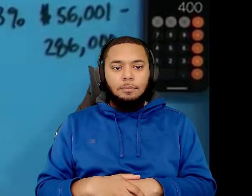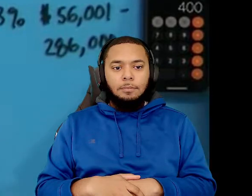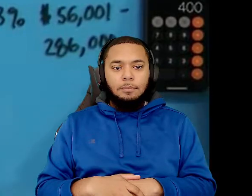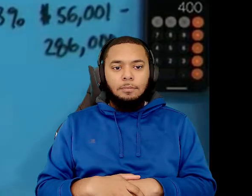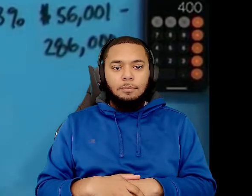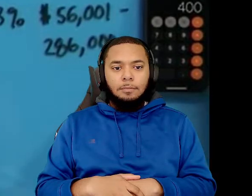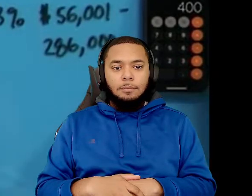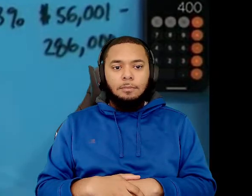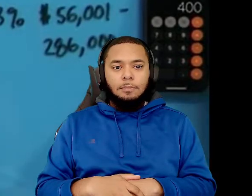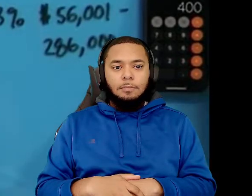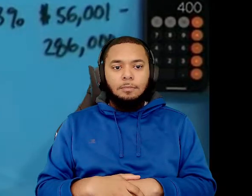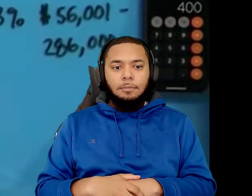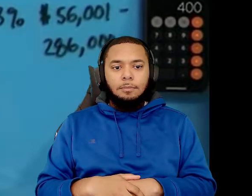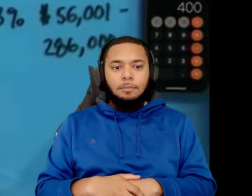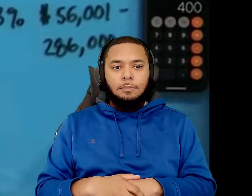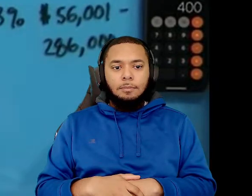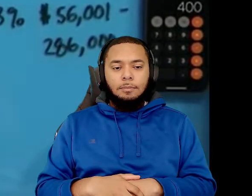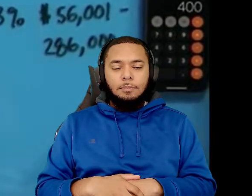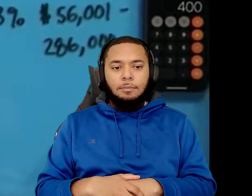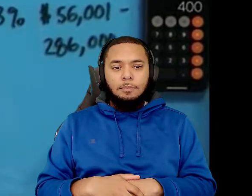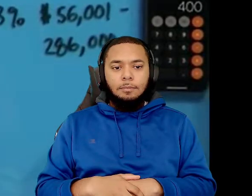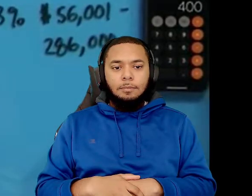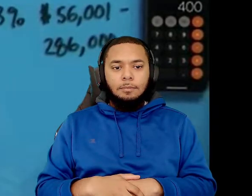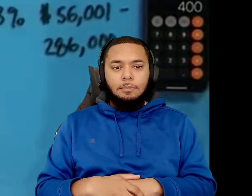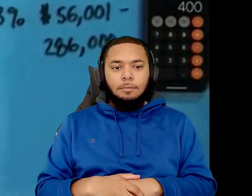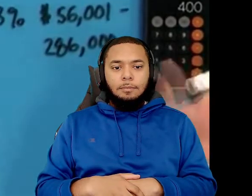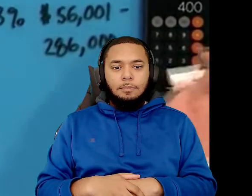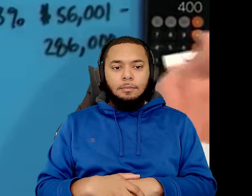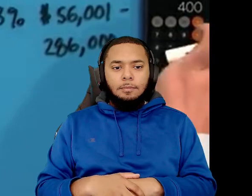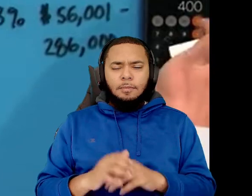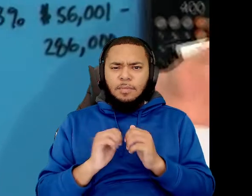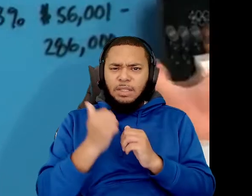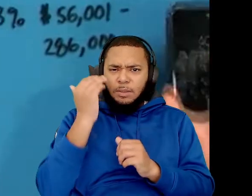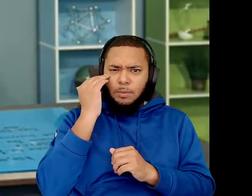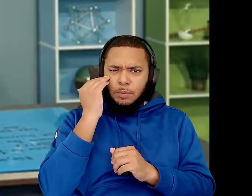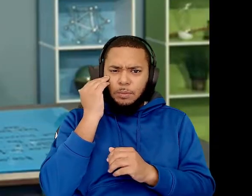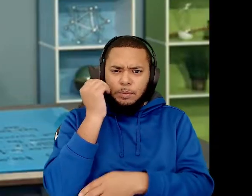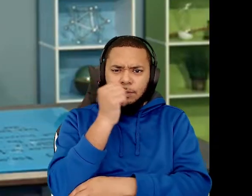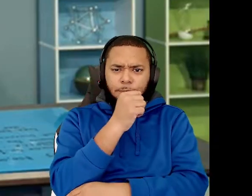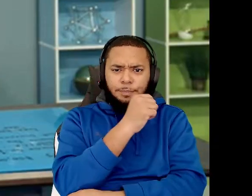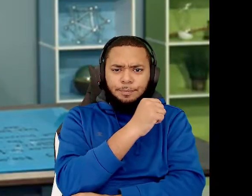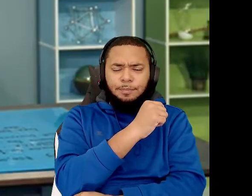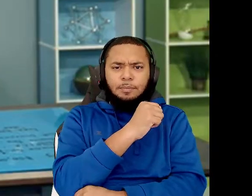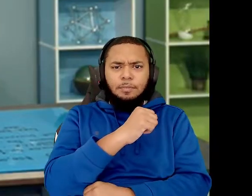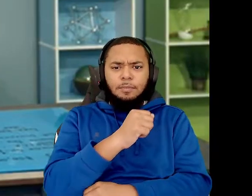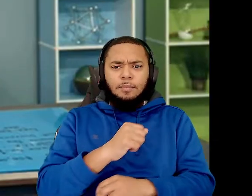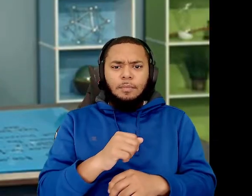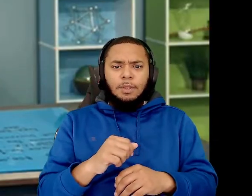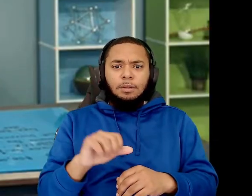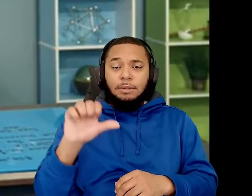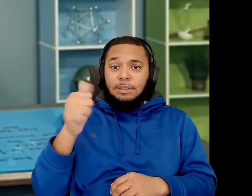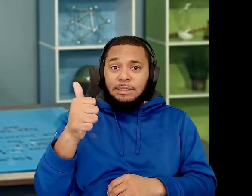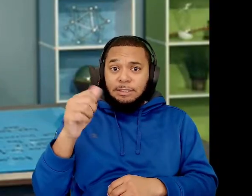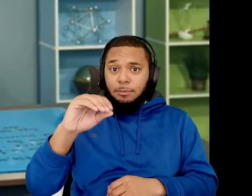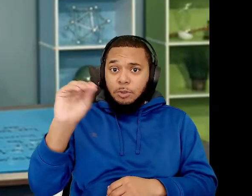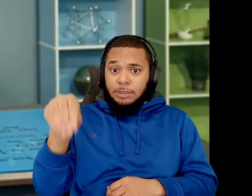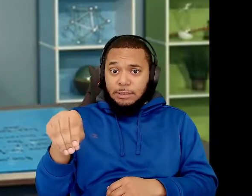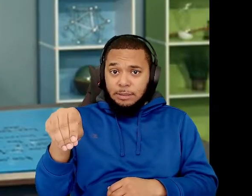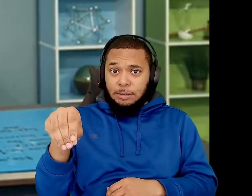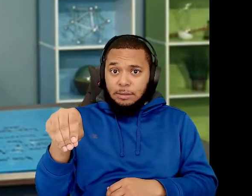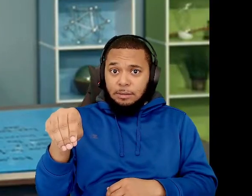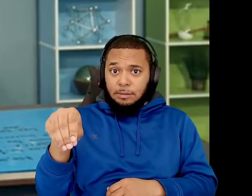So there we go, $400. How did I know that was 400? Well, 10%